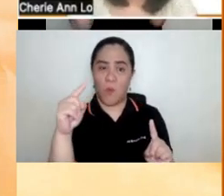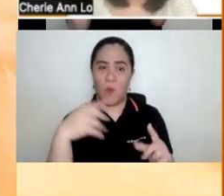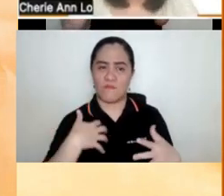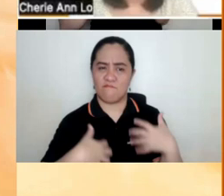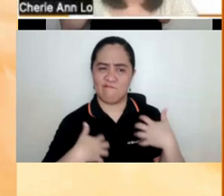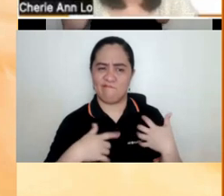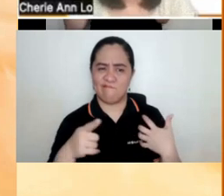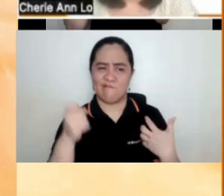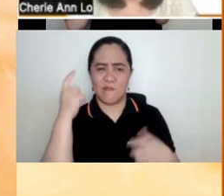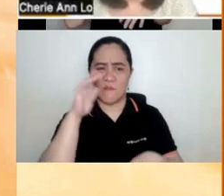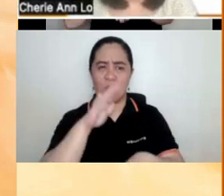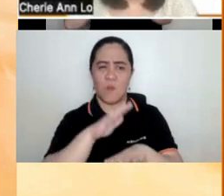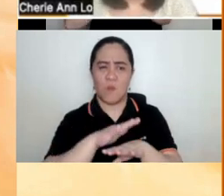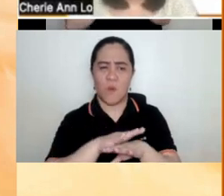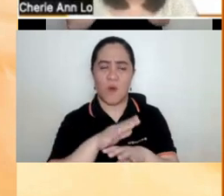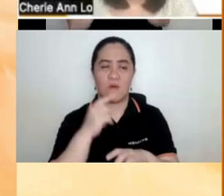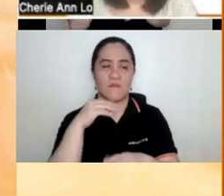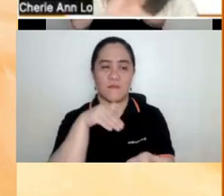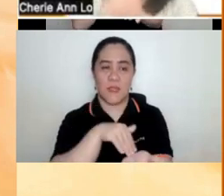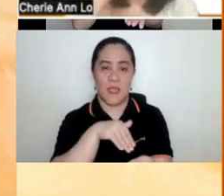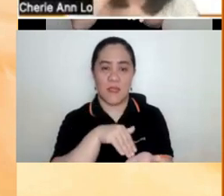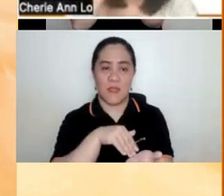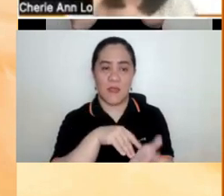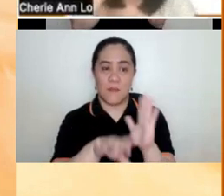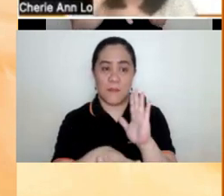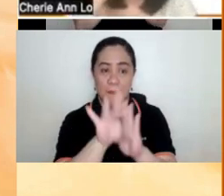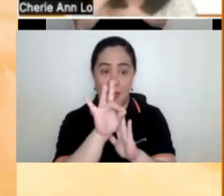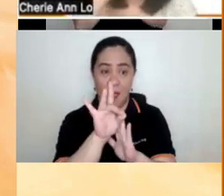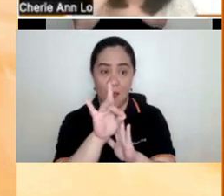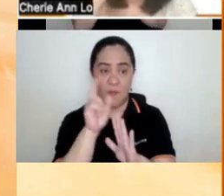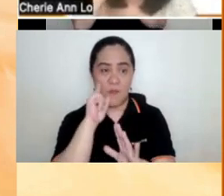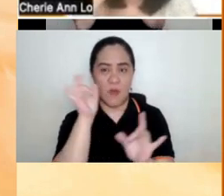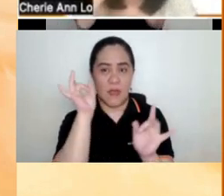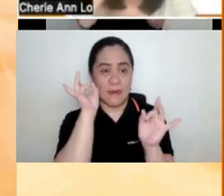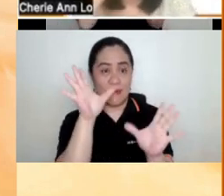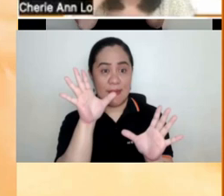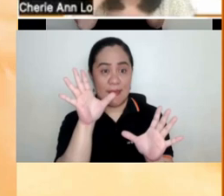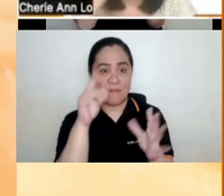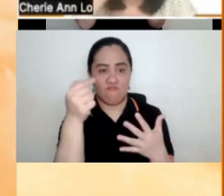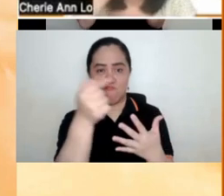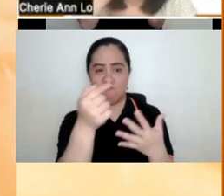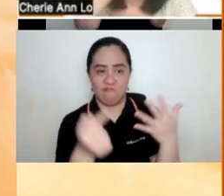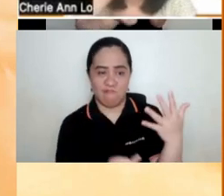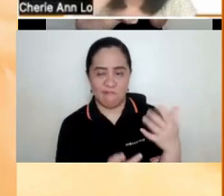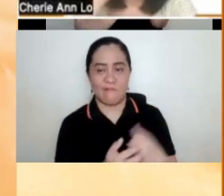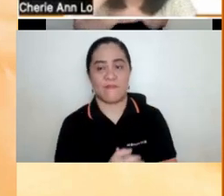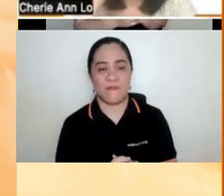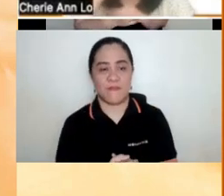clinical manifestations. We'd also like to identify what are the risk and protective factors